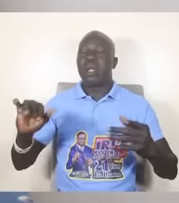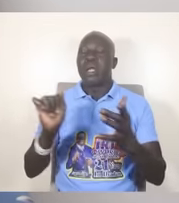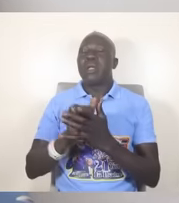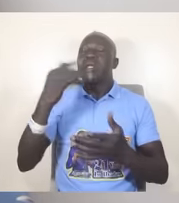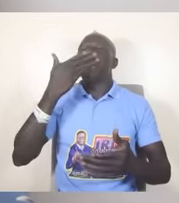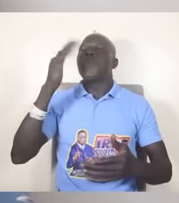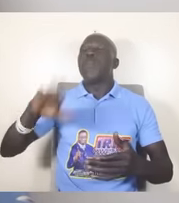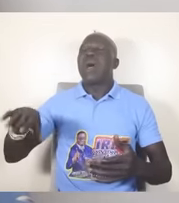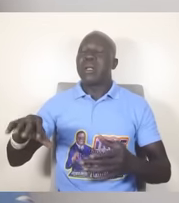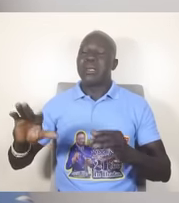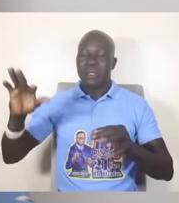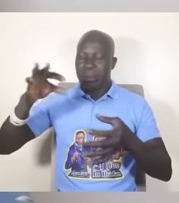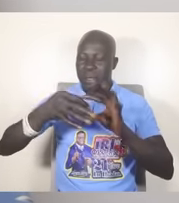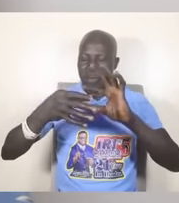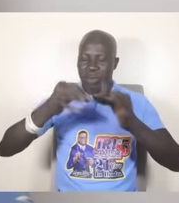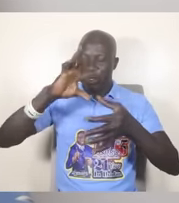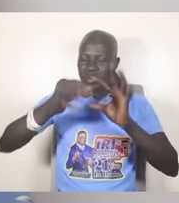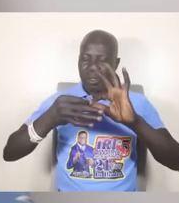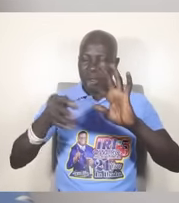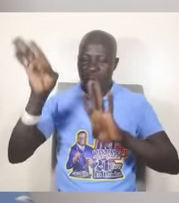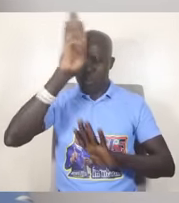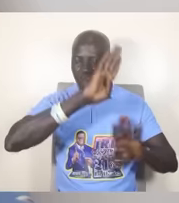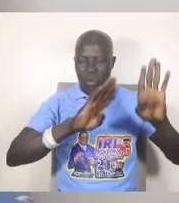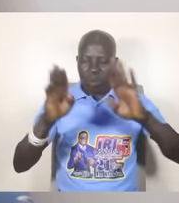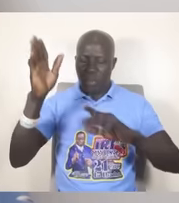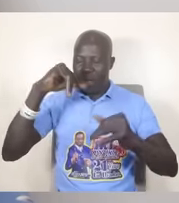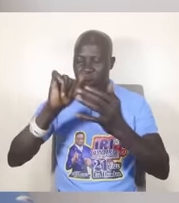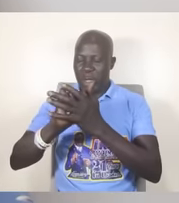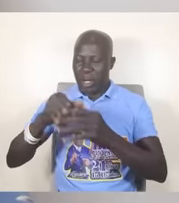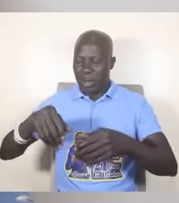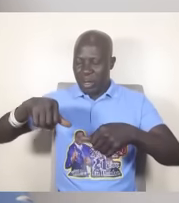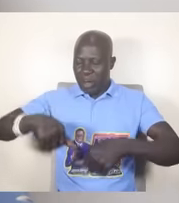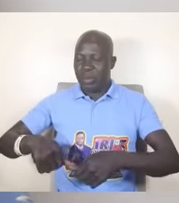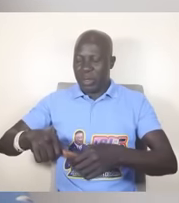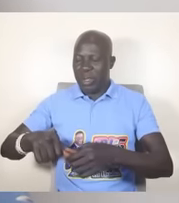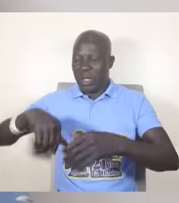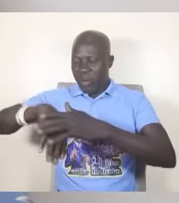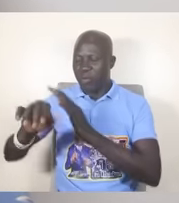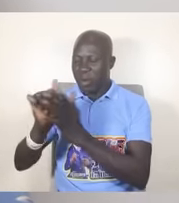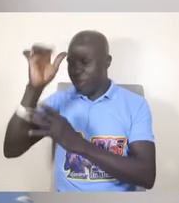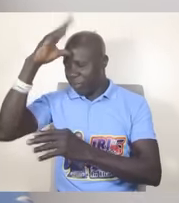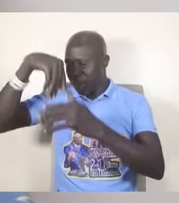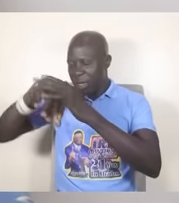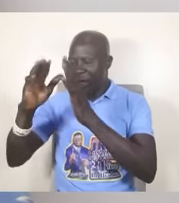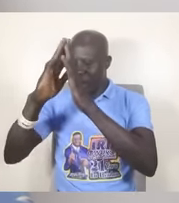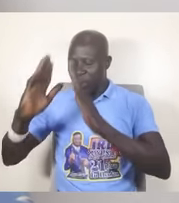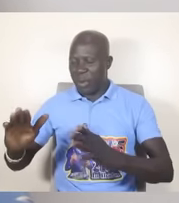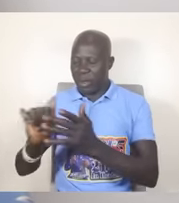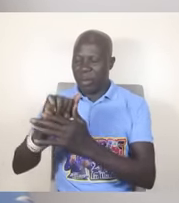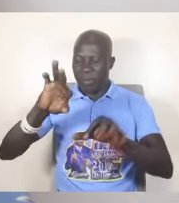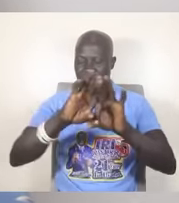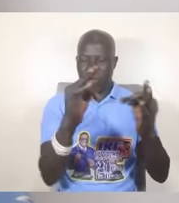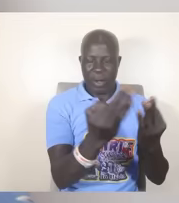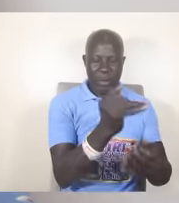me buburu. That evil spirit. Ogun buburu. Evil battle. Ajoguba. The inherited one. Ogun inu ile. The bat from the